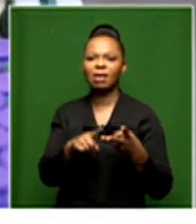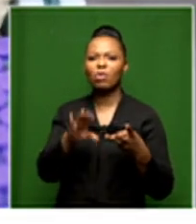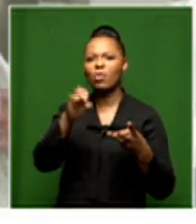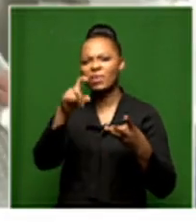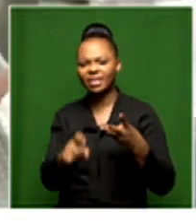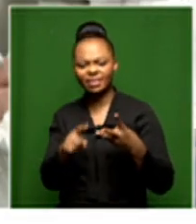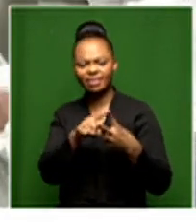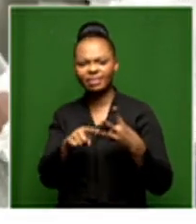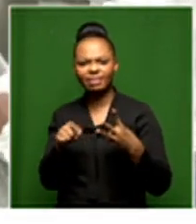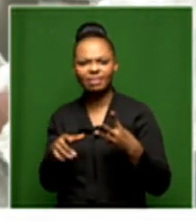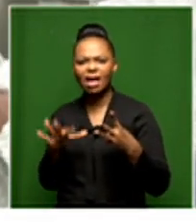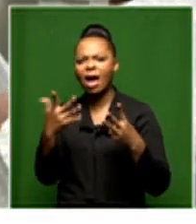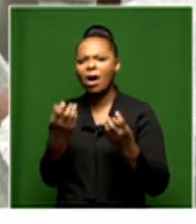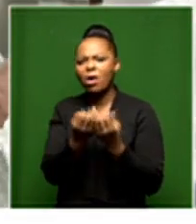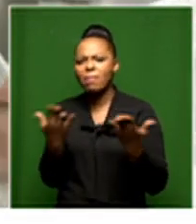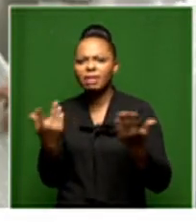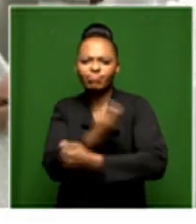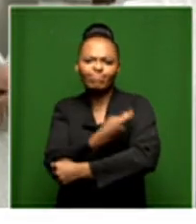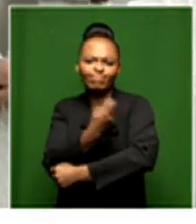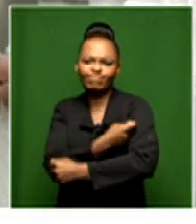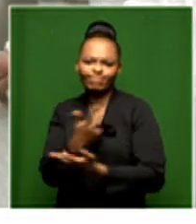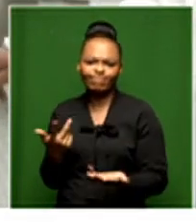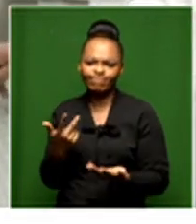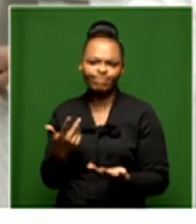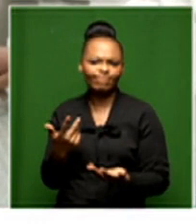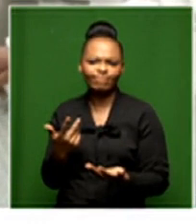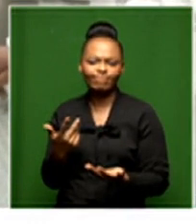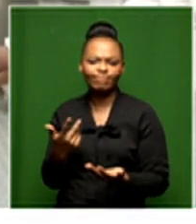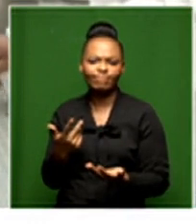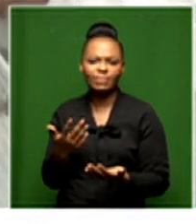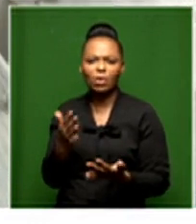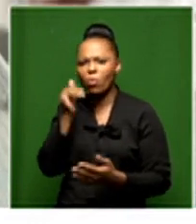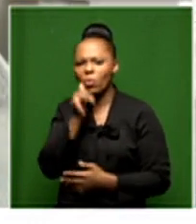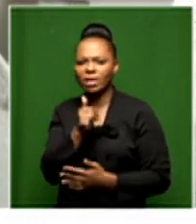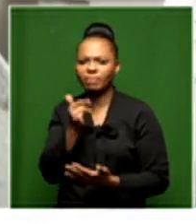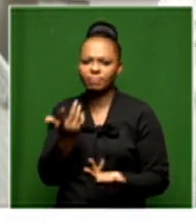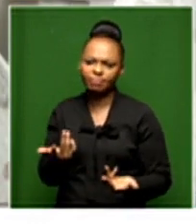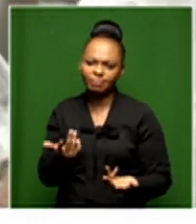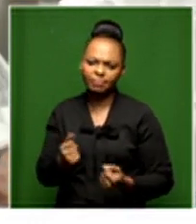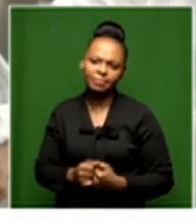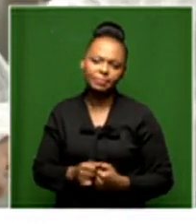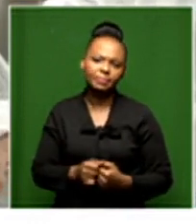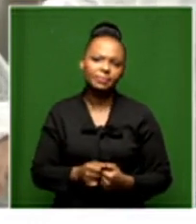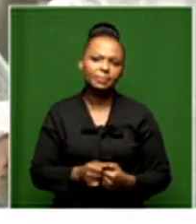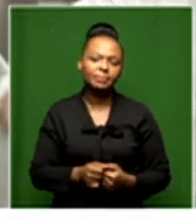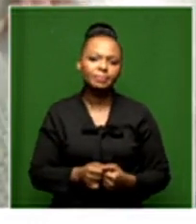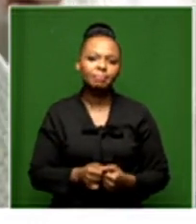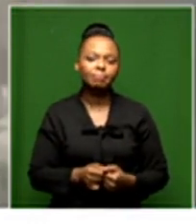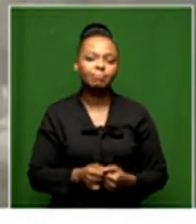in all, how many doses of the vaccine are we expecting, and by when? Well, we need